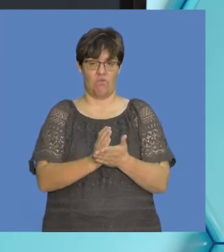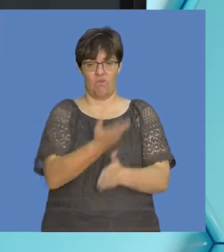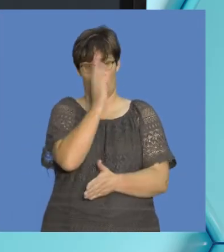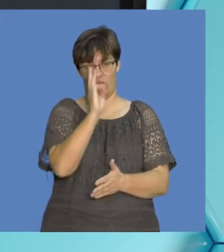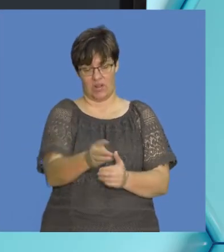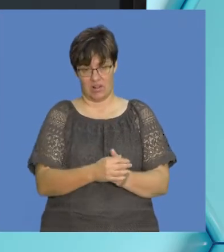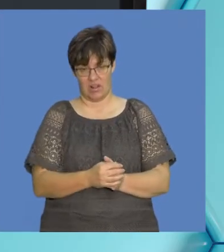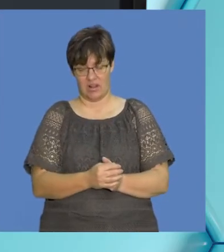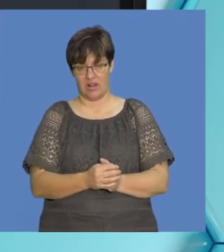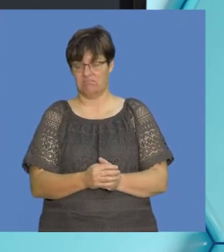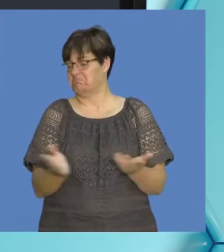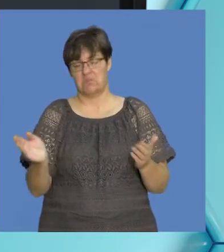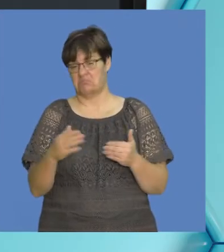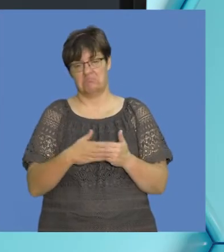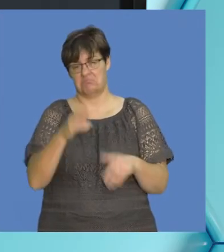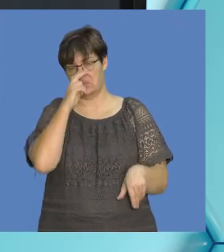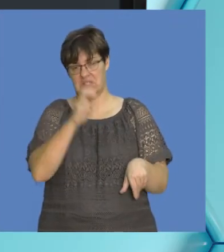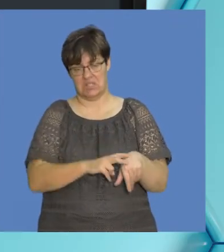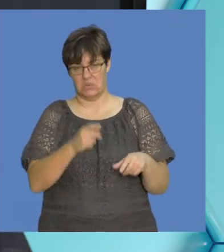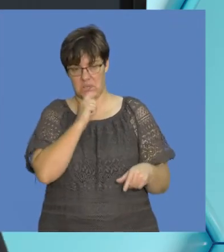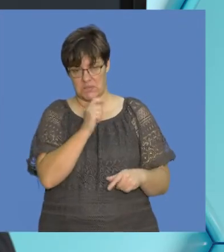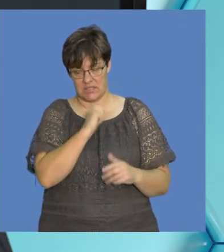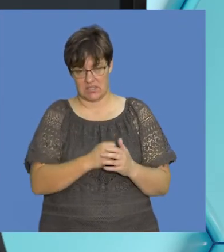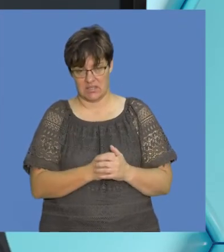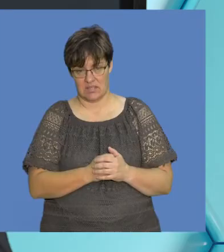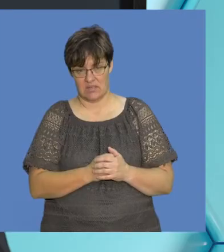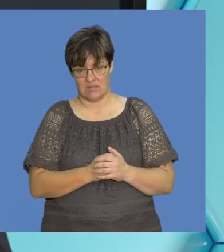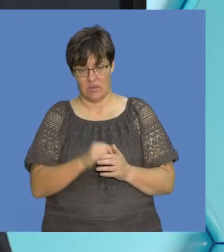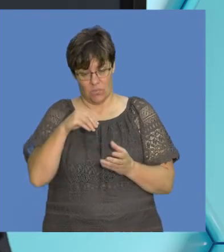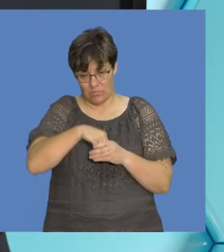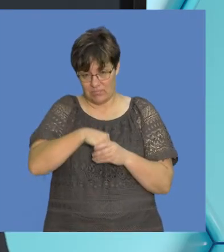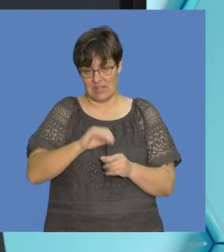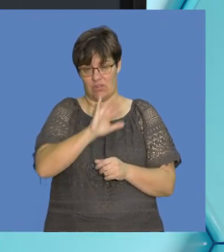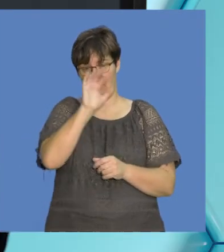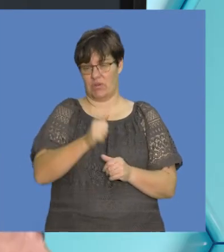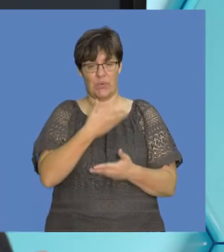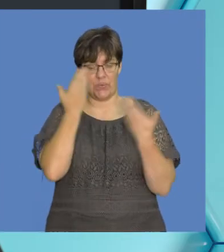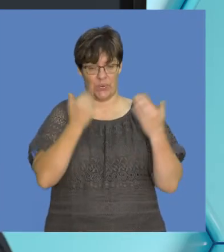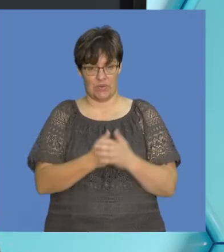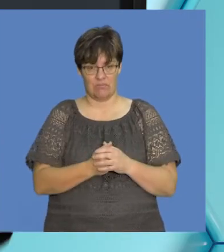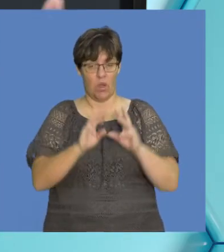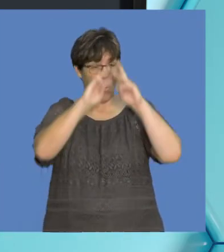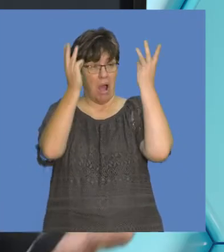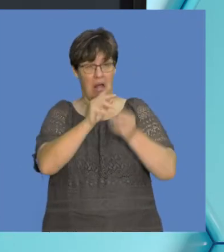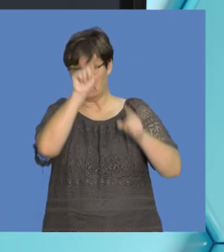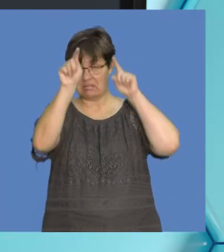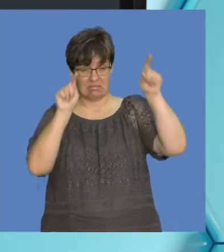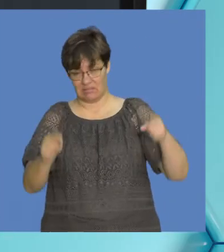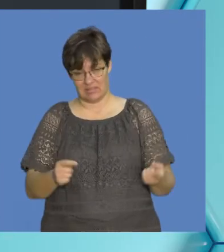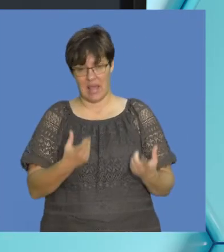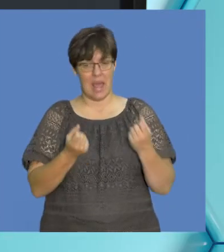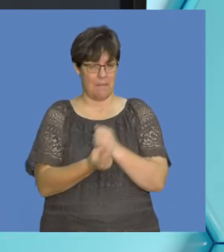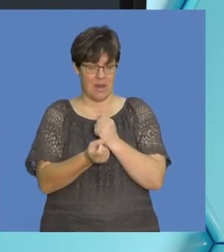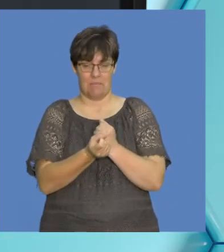because checks are no longer going to be in use in South Africa, right? It's a worldwide trend. It's happening throughout the